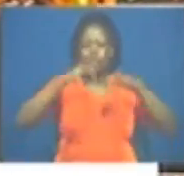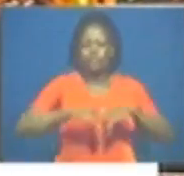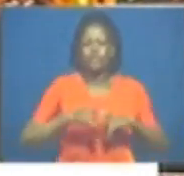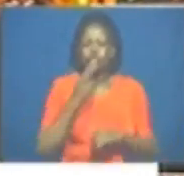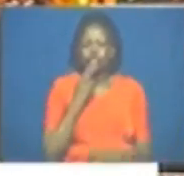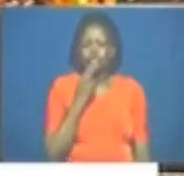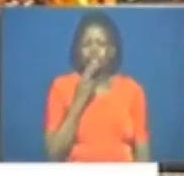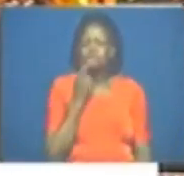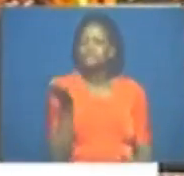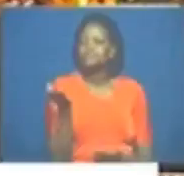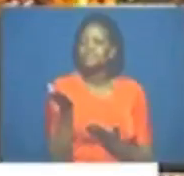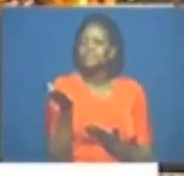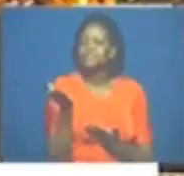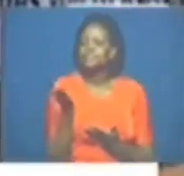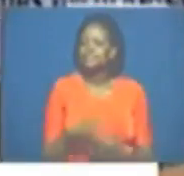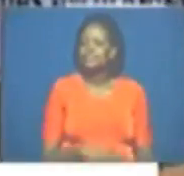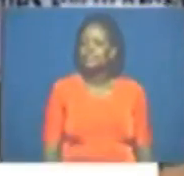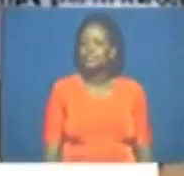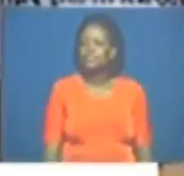Tuesday.